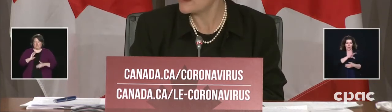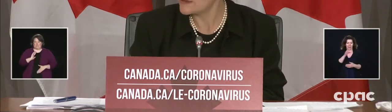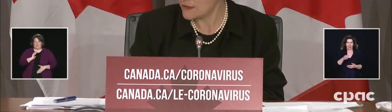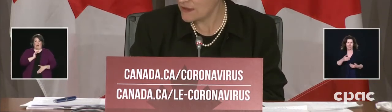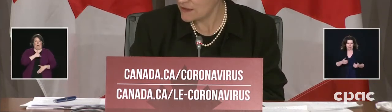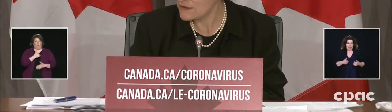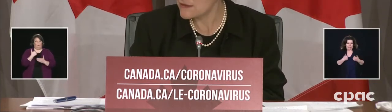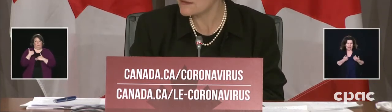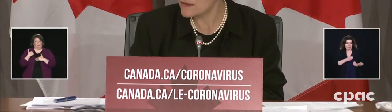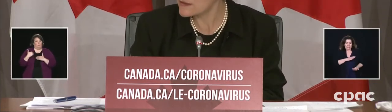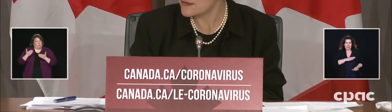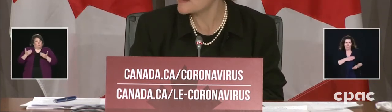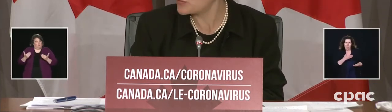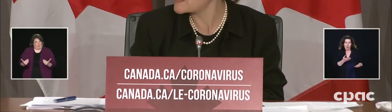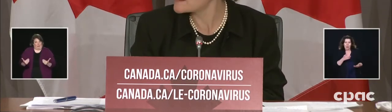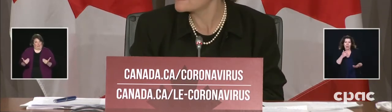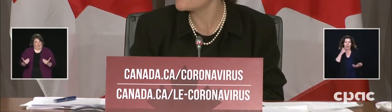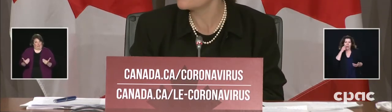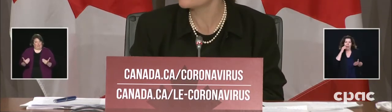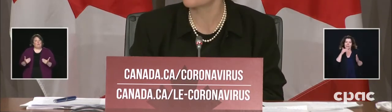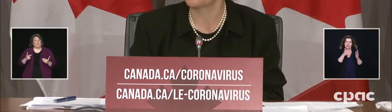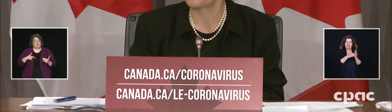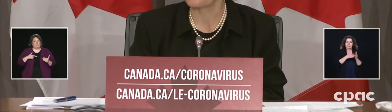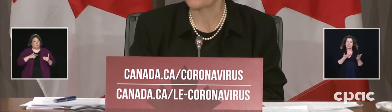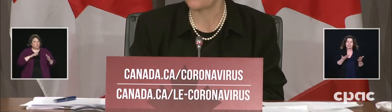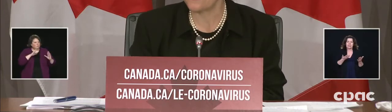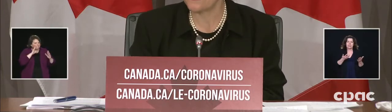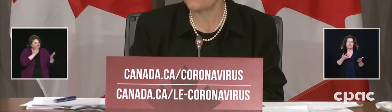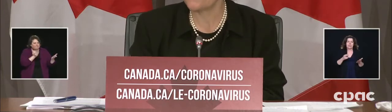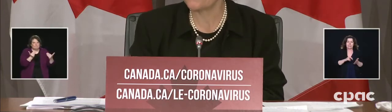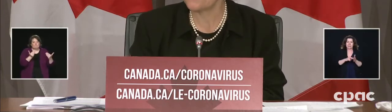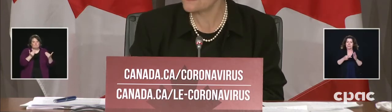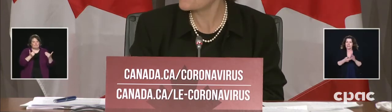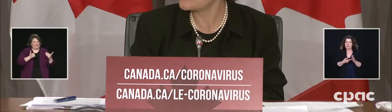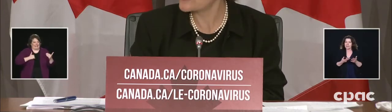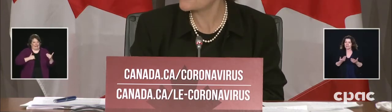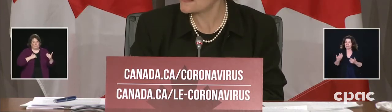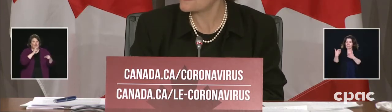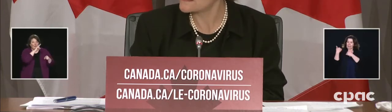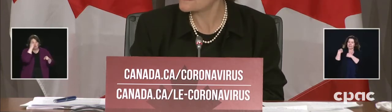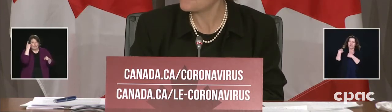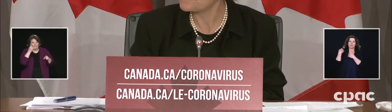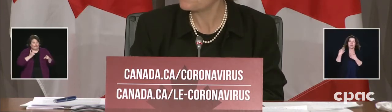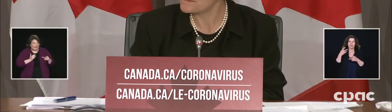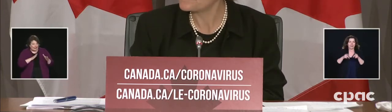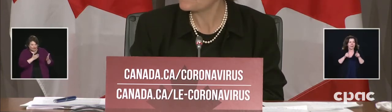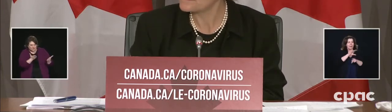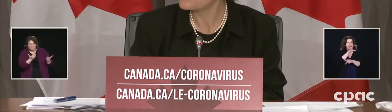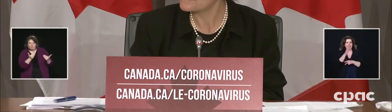to Canadians, to listen to Black Canadians, and it's time for us to act.